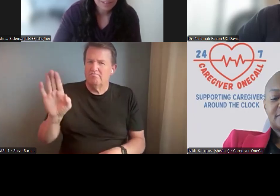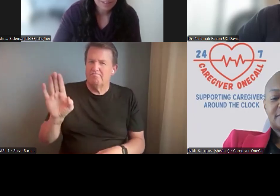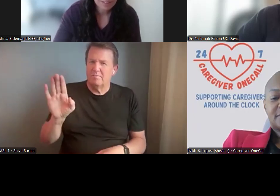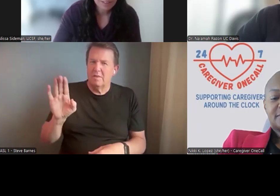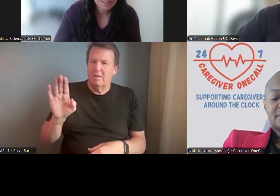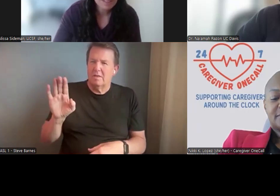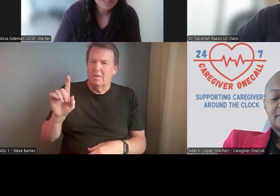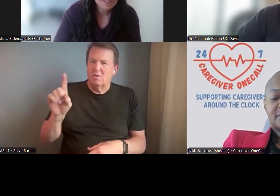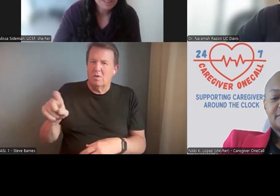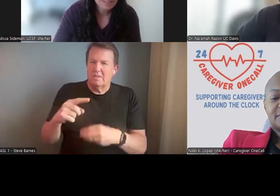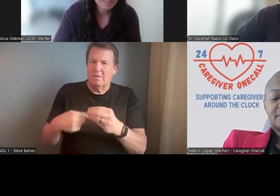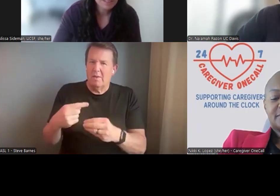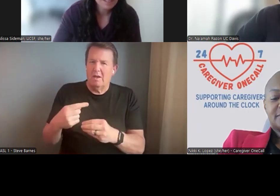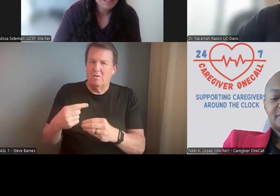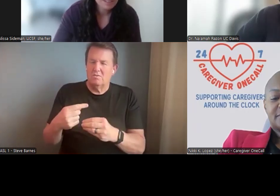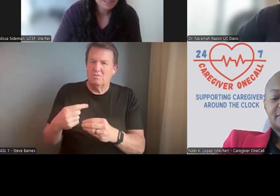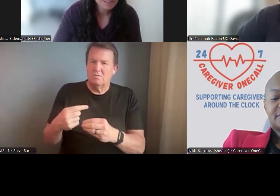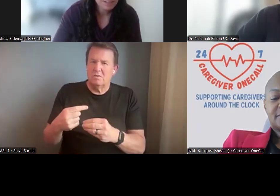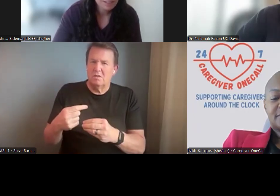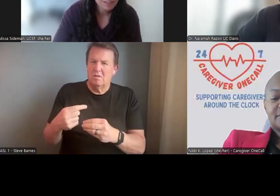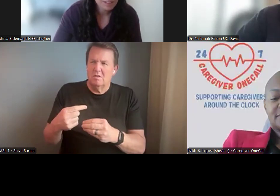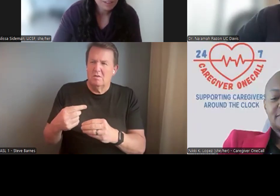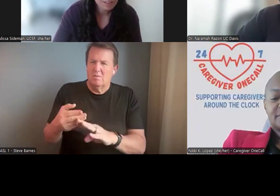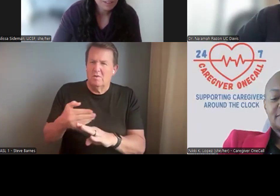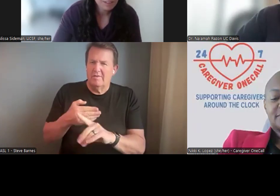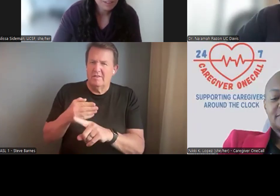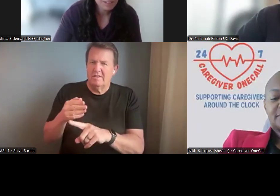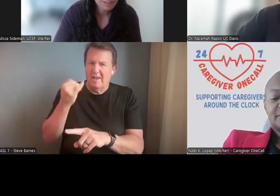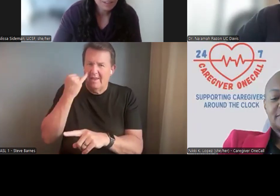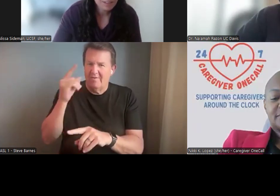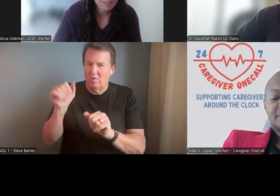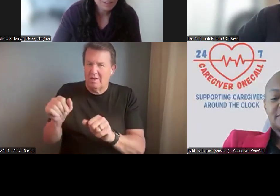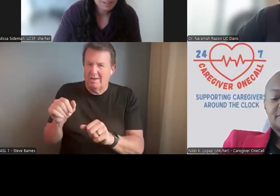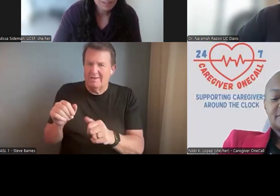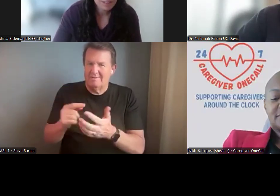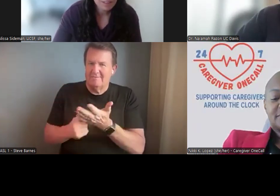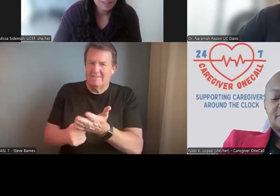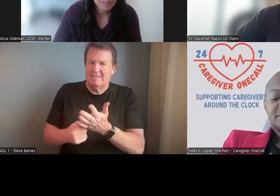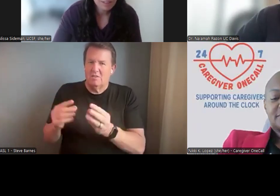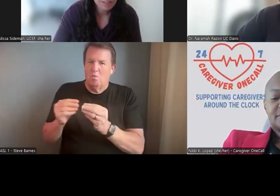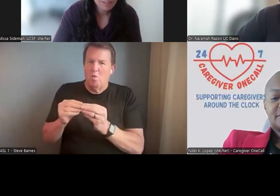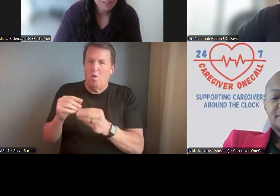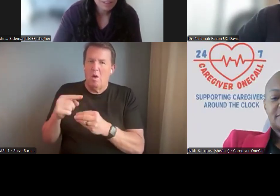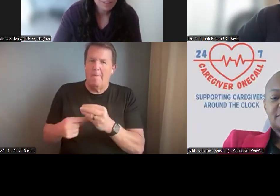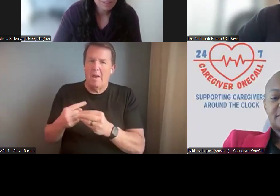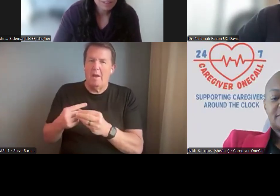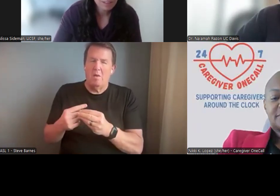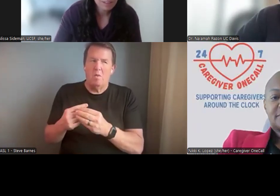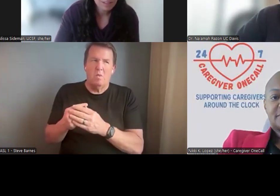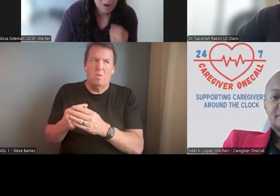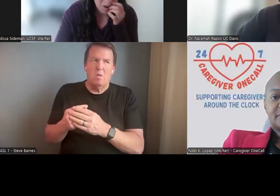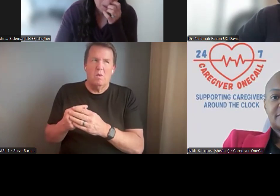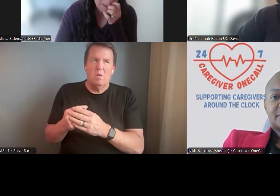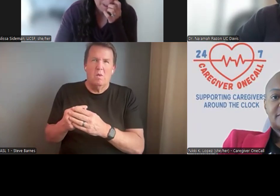previous question, which is if you can talk at all or talk more about how the